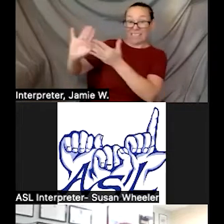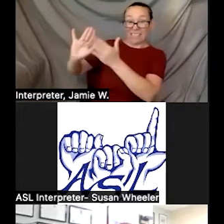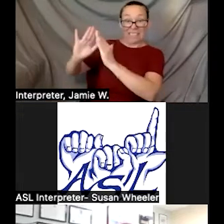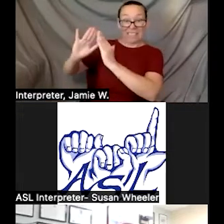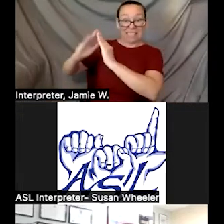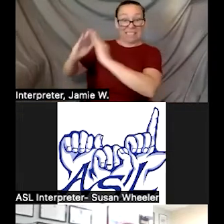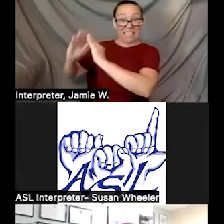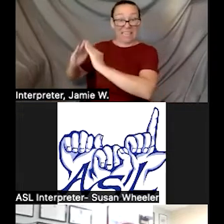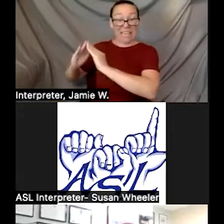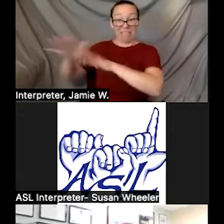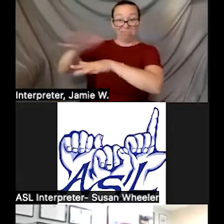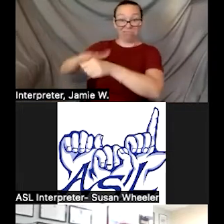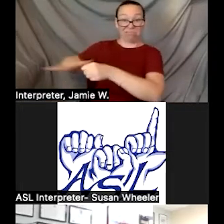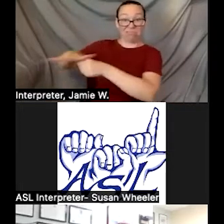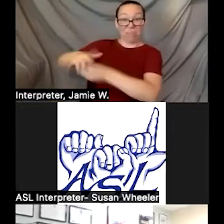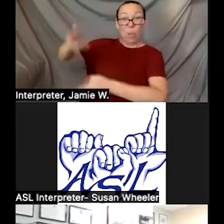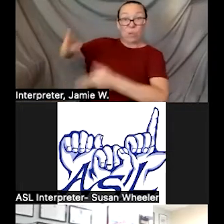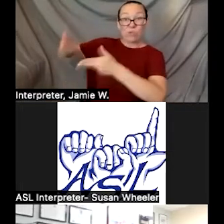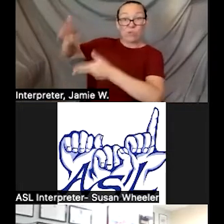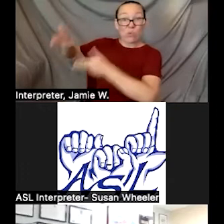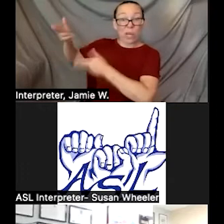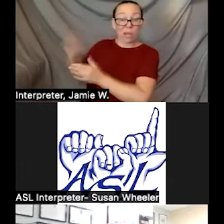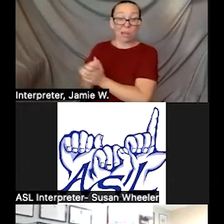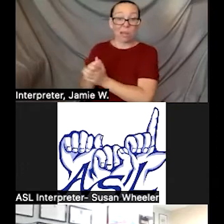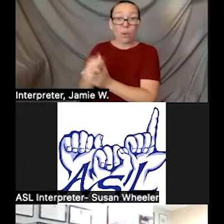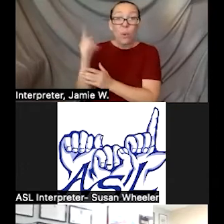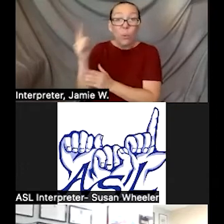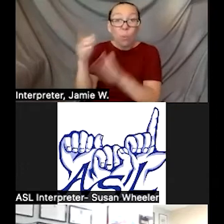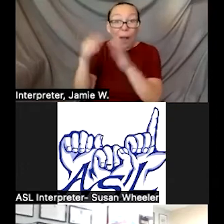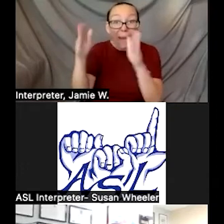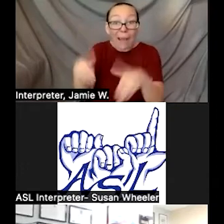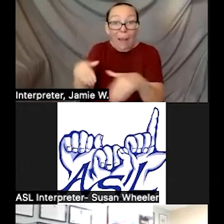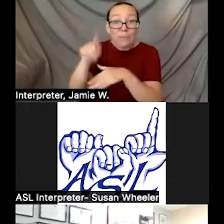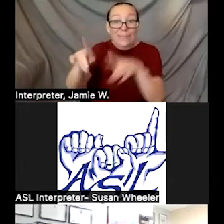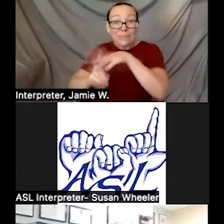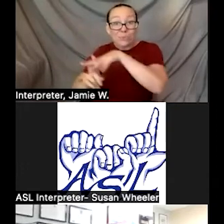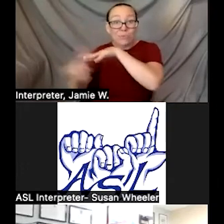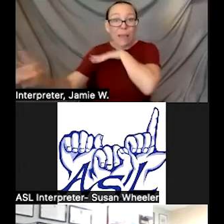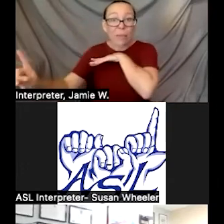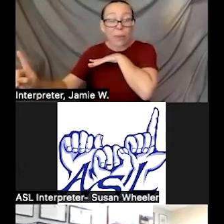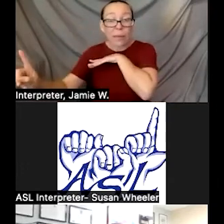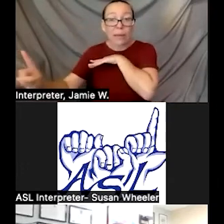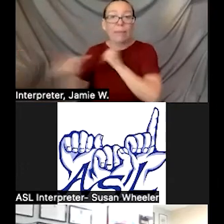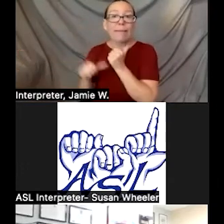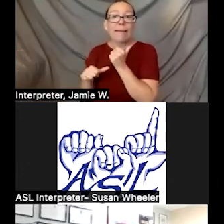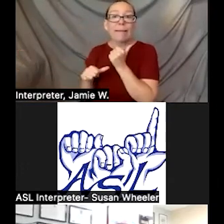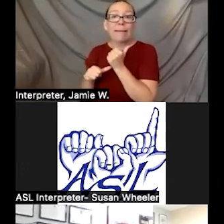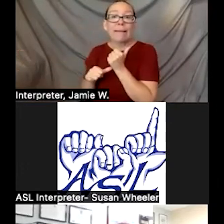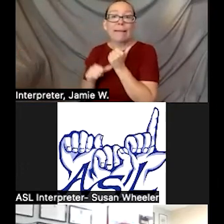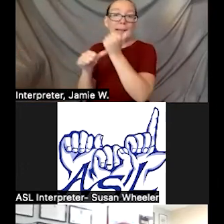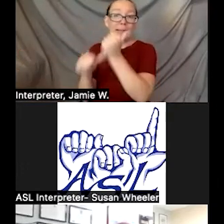evacuate because of that was an assisted living house. So the law enforcement did a great job in going in and